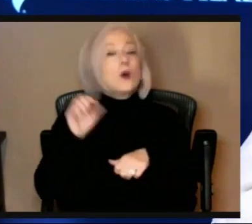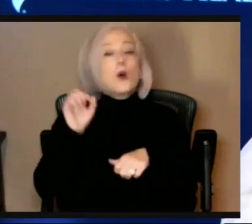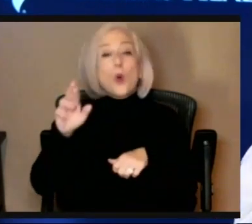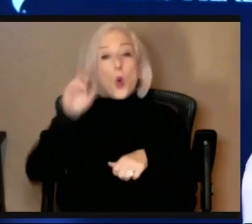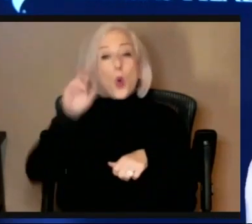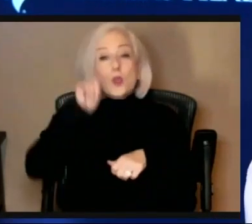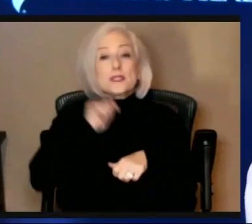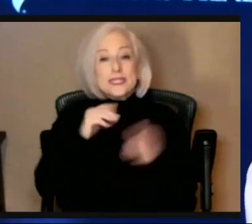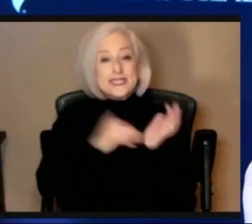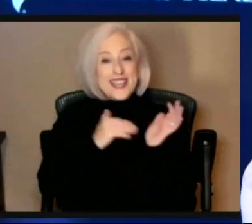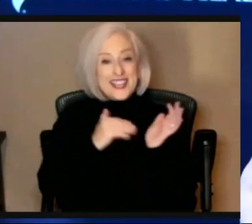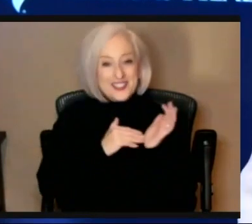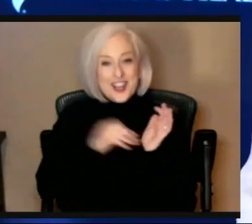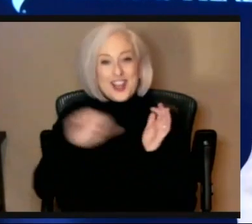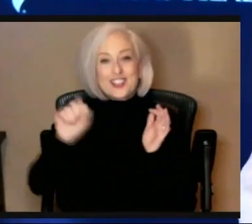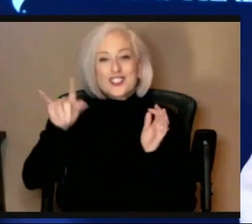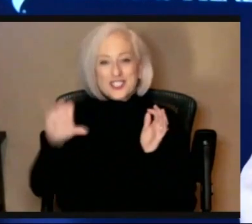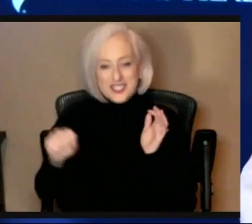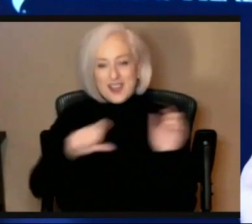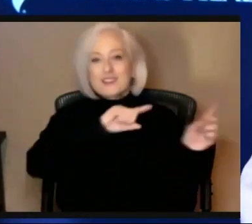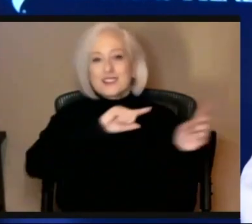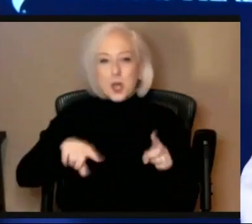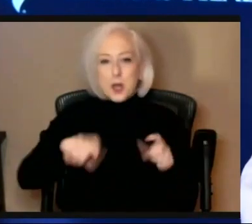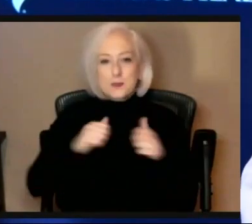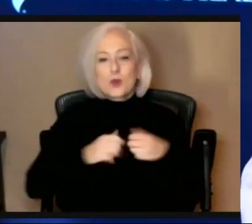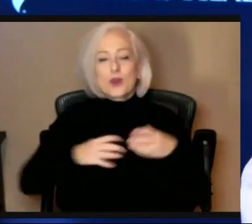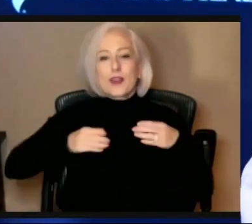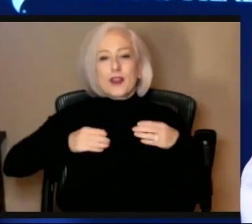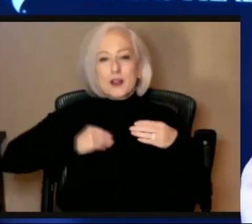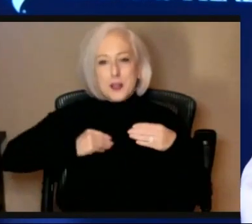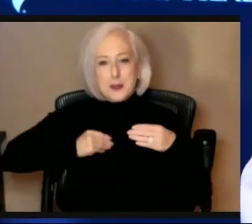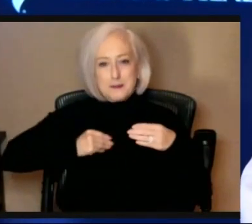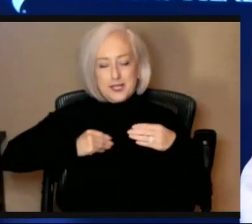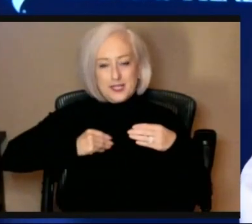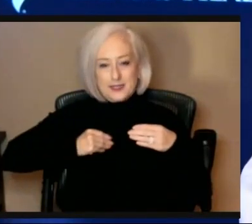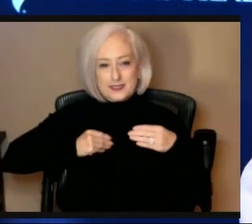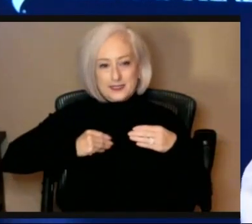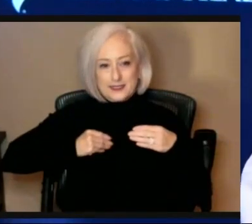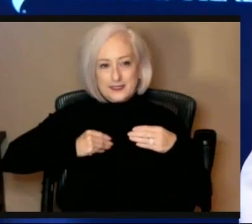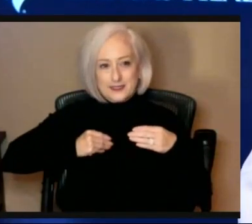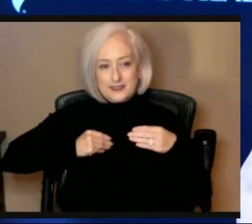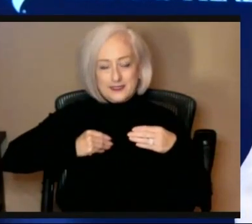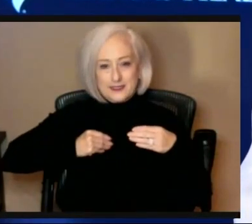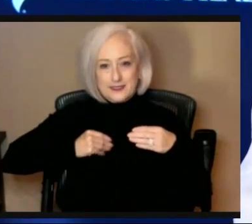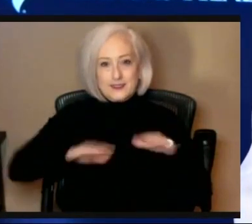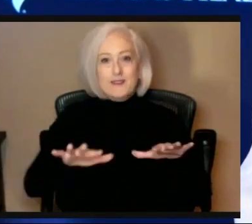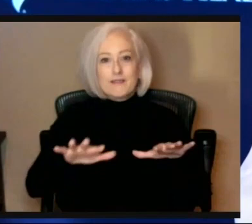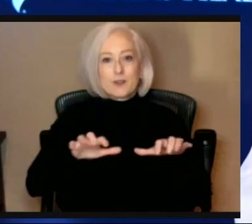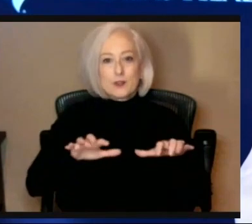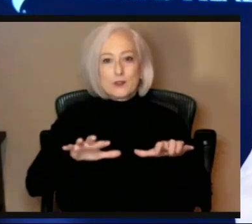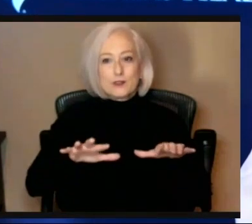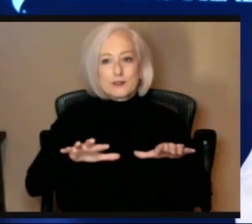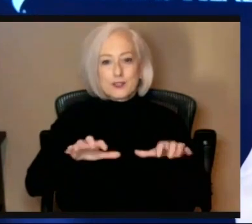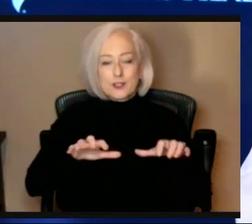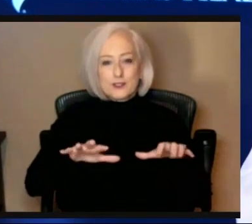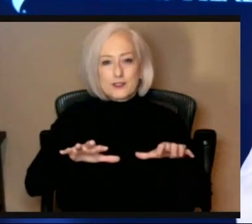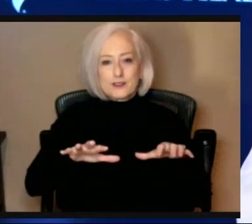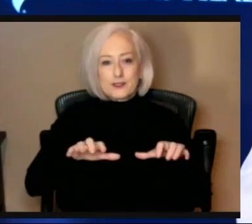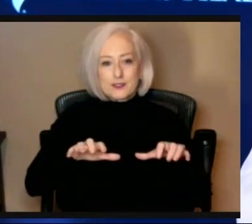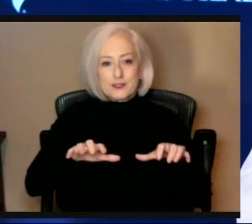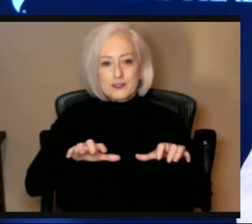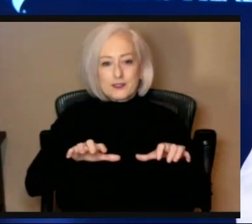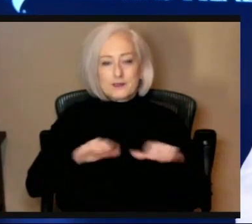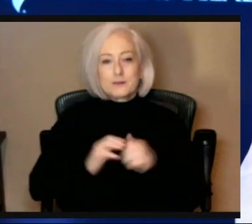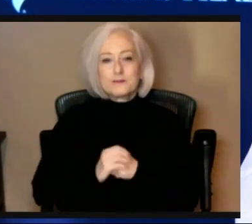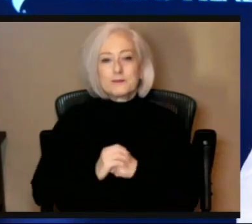who comes in with a collapsed lung after running a race. his lungs are a lot more fragile, and you